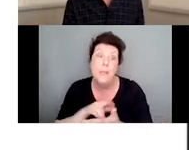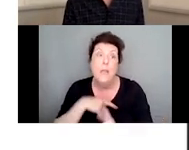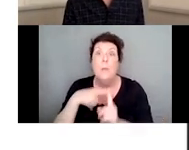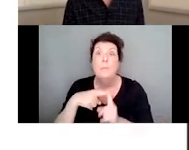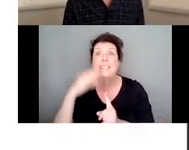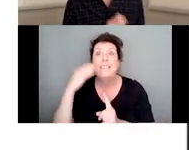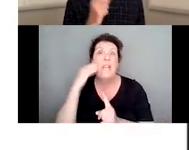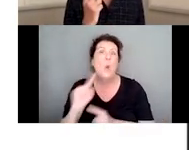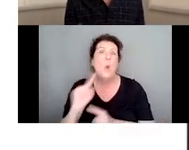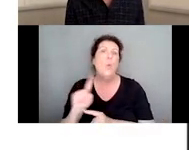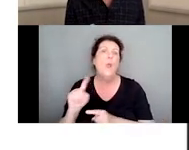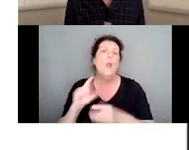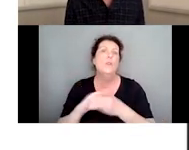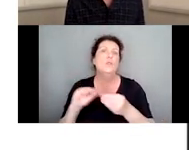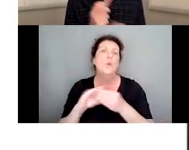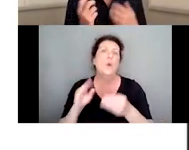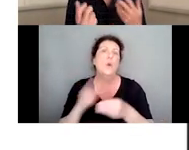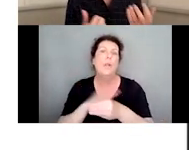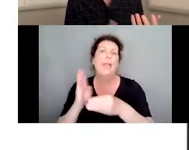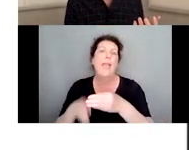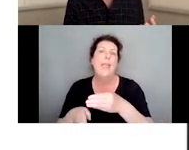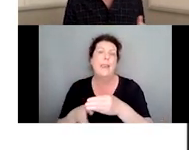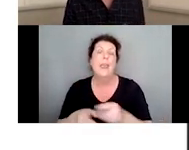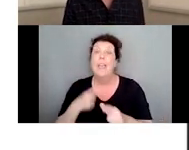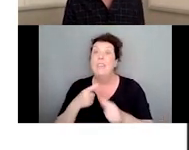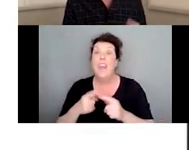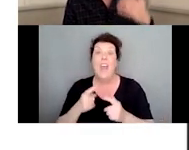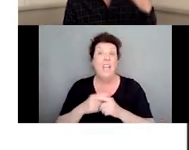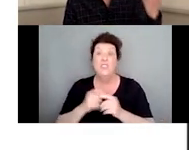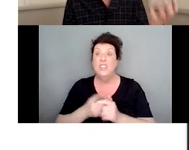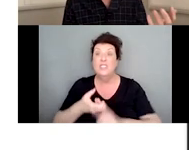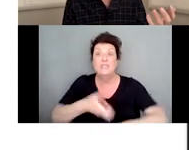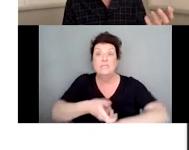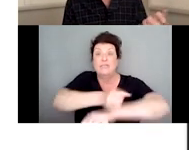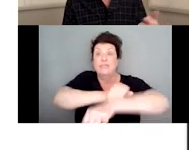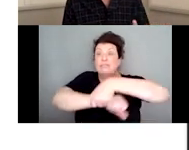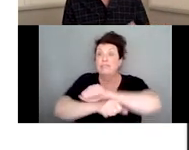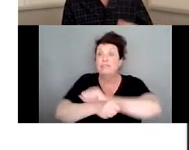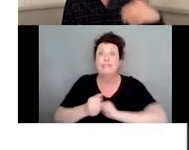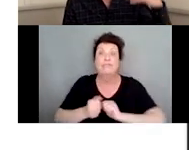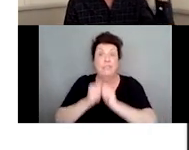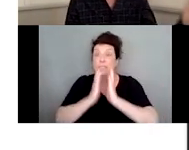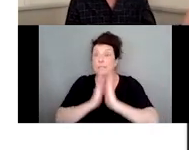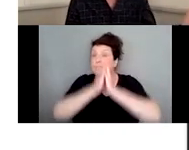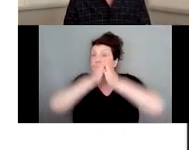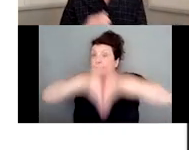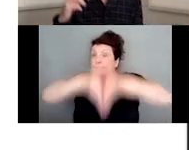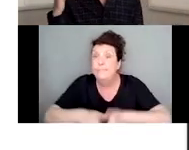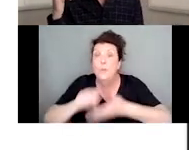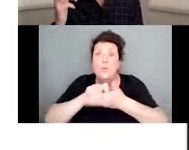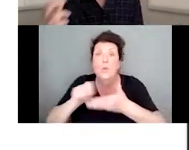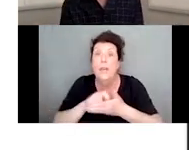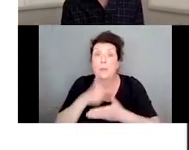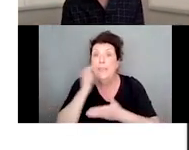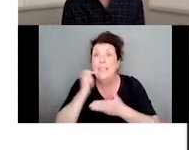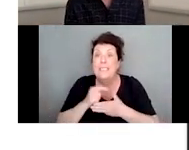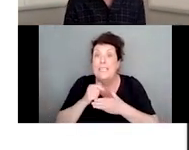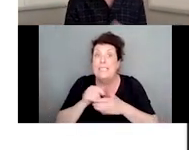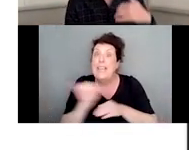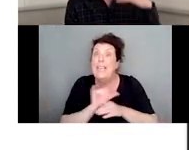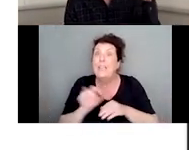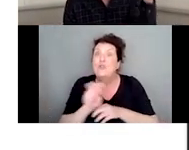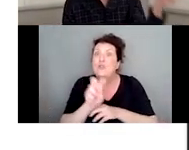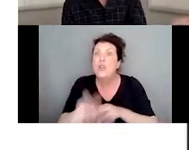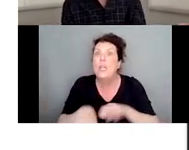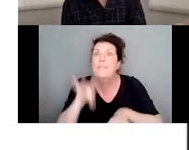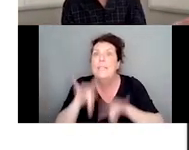And then I, I jump into writing cause I always, I like the discovery of it that you think characters are going to go one way and, and then they tell you